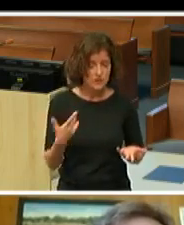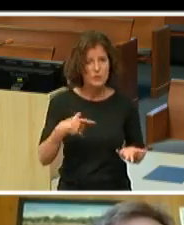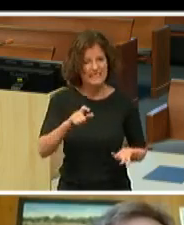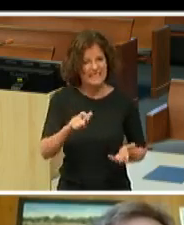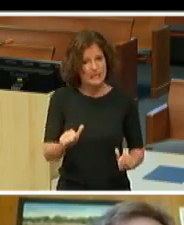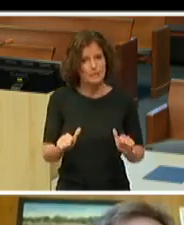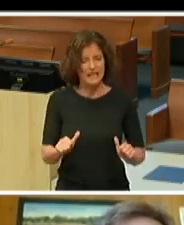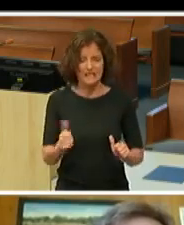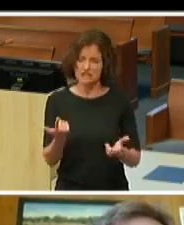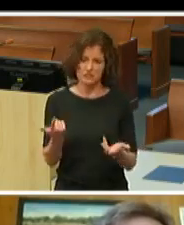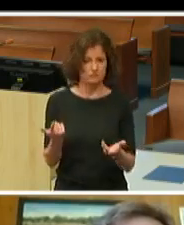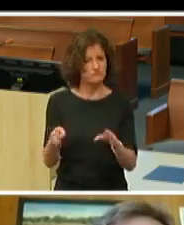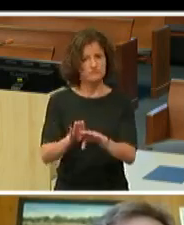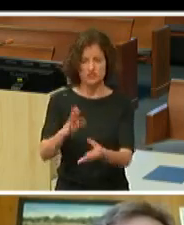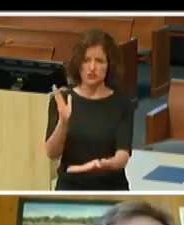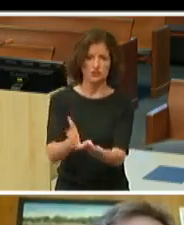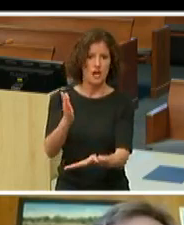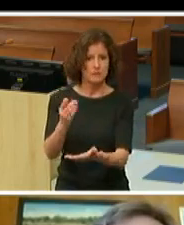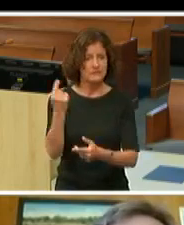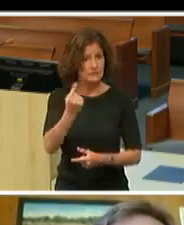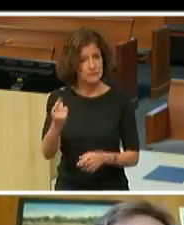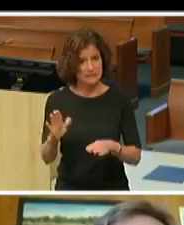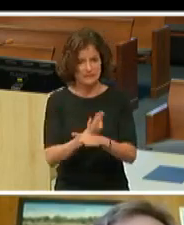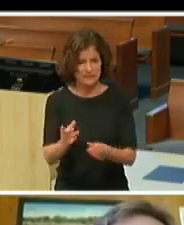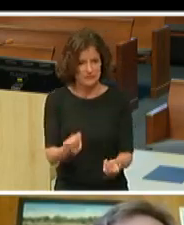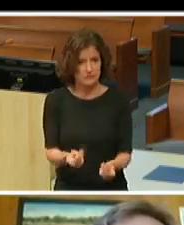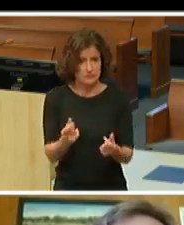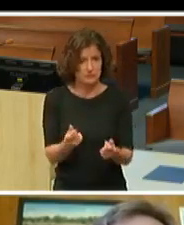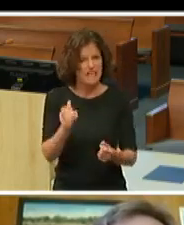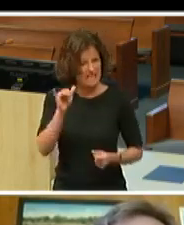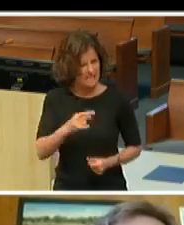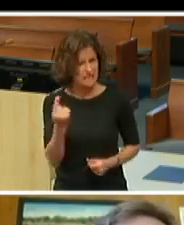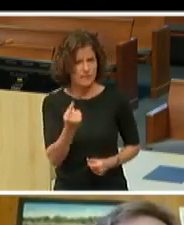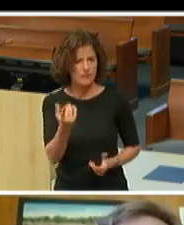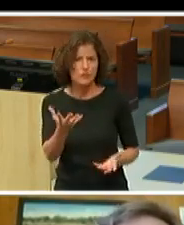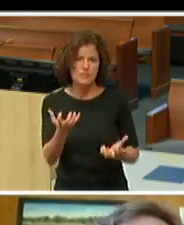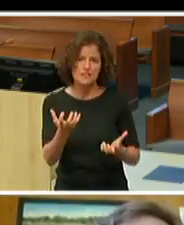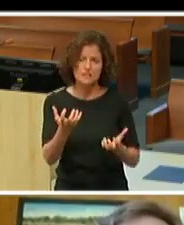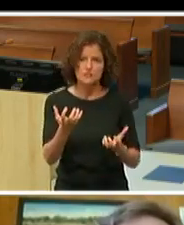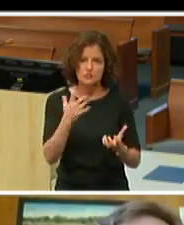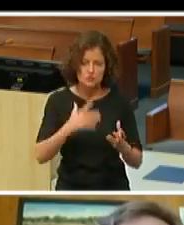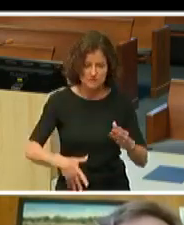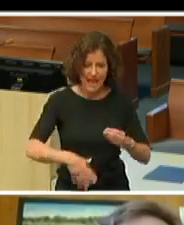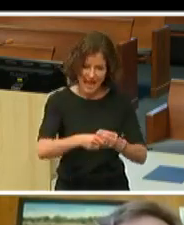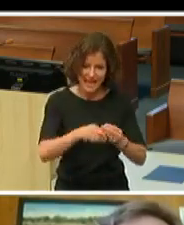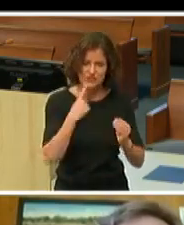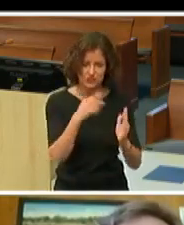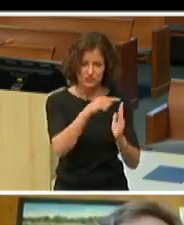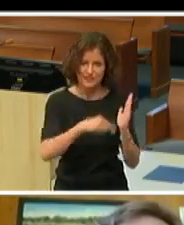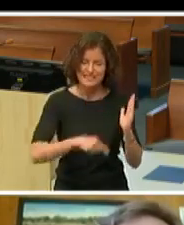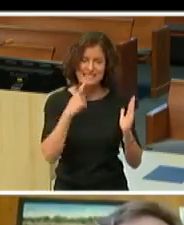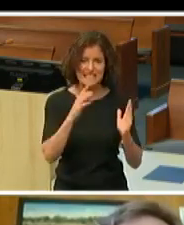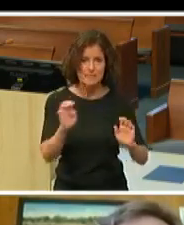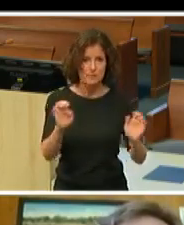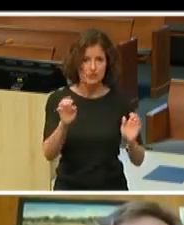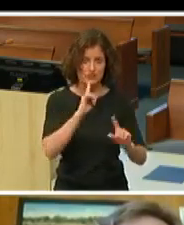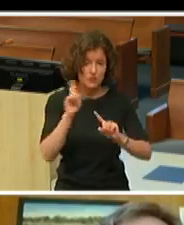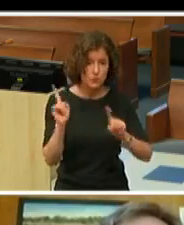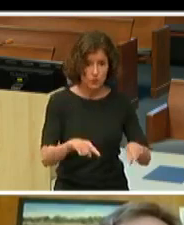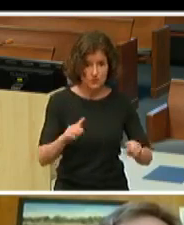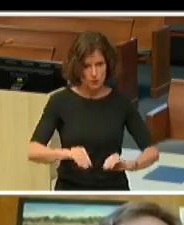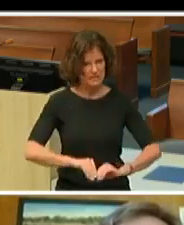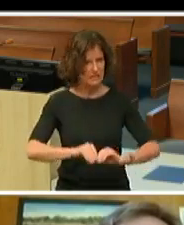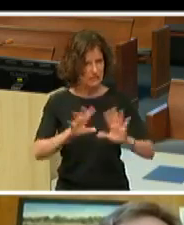shut somebody down right away. And is that something we need to put explicitly in this emergency order so that it's clear